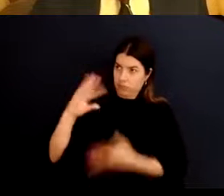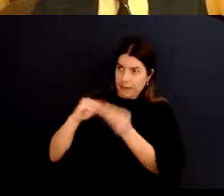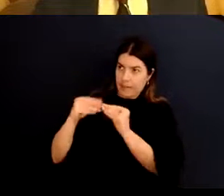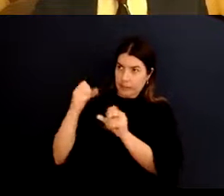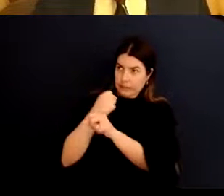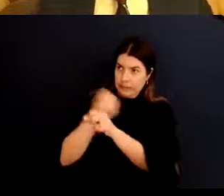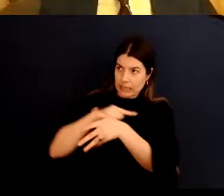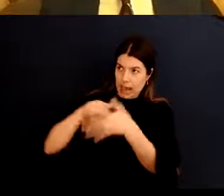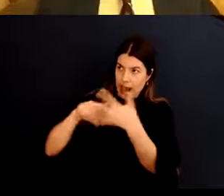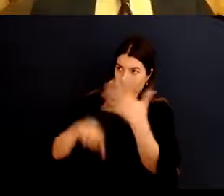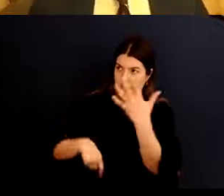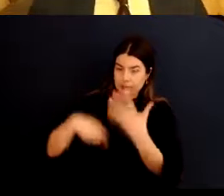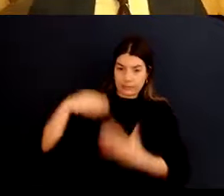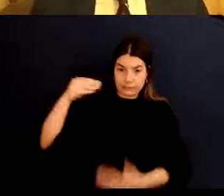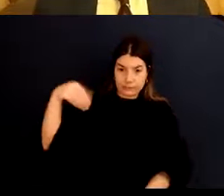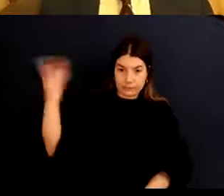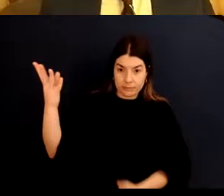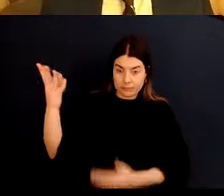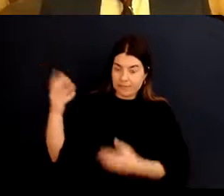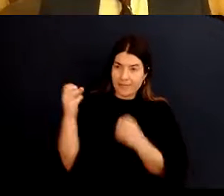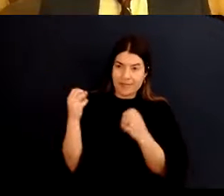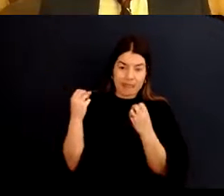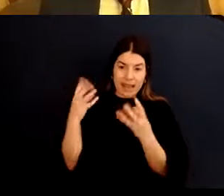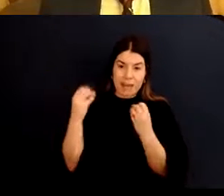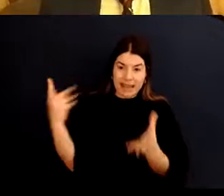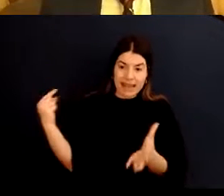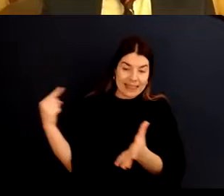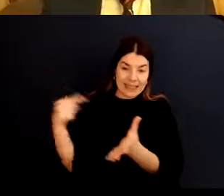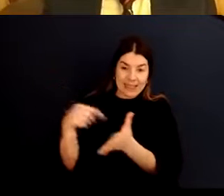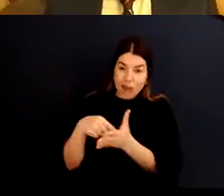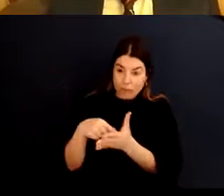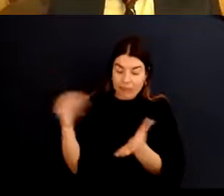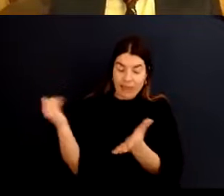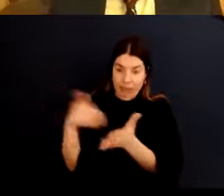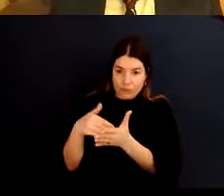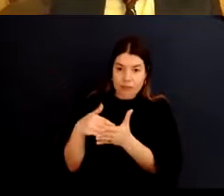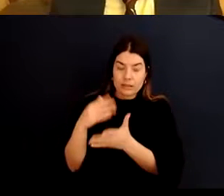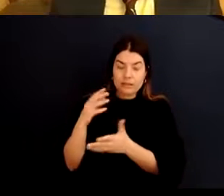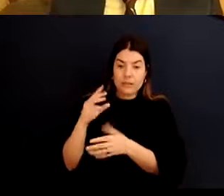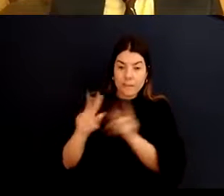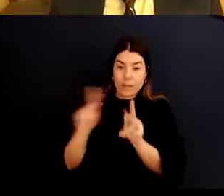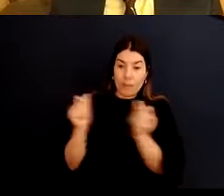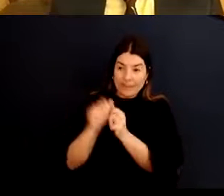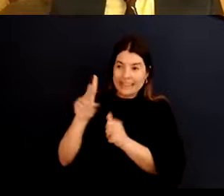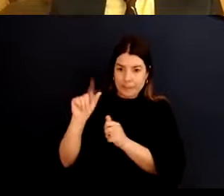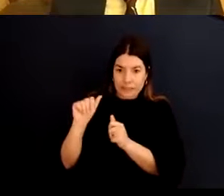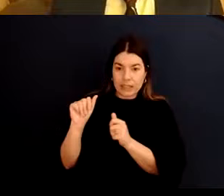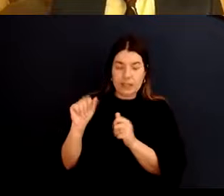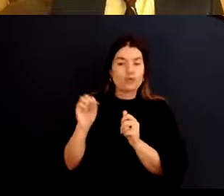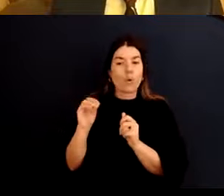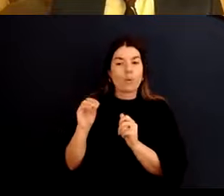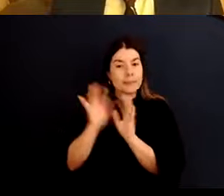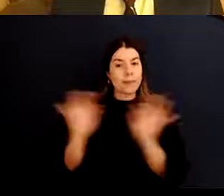live with disabilities in our city, which is thousands, right? So we need to let them understand the importance of